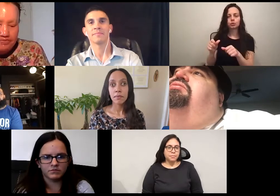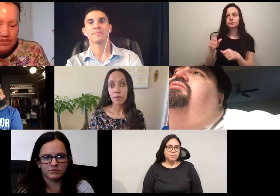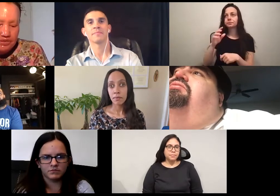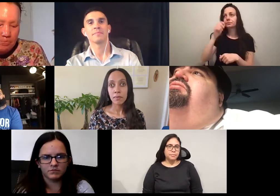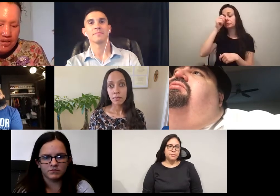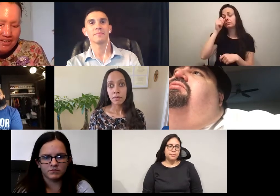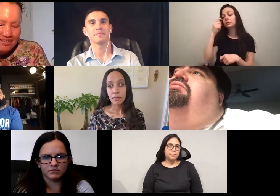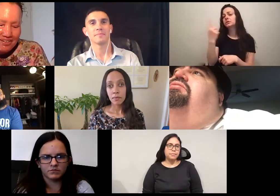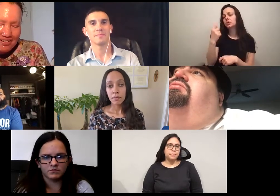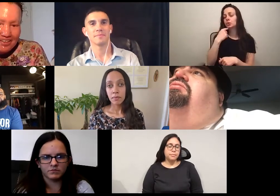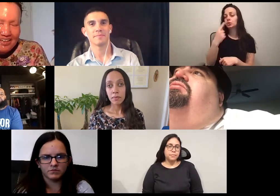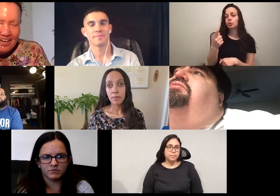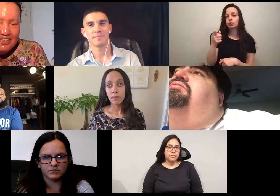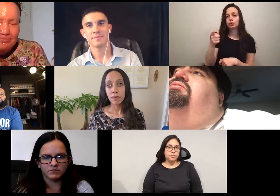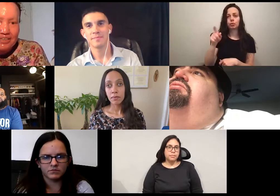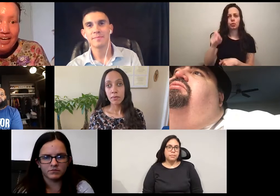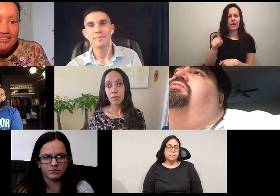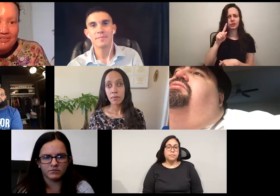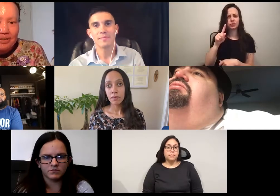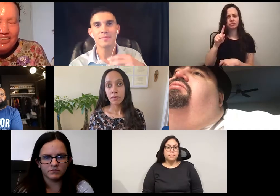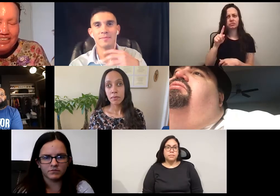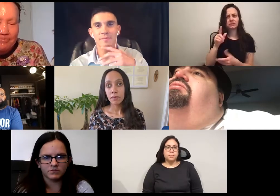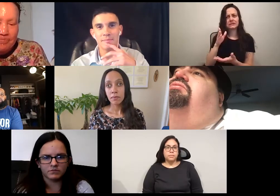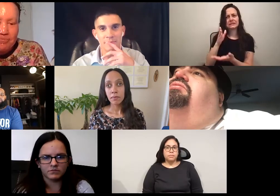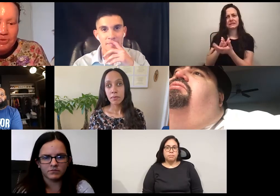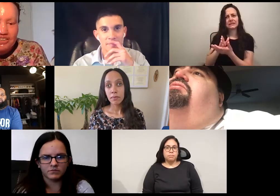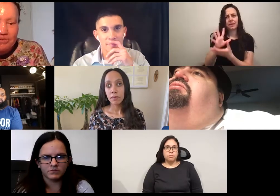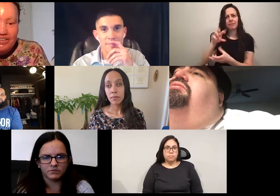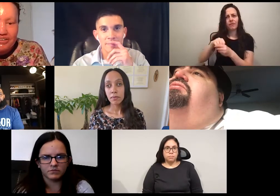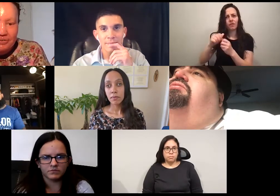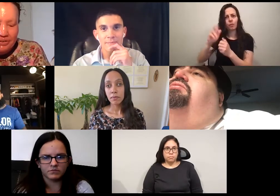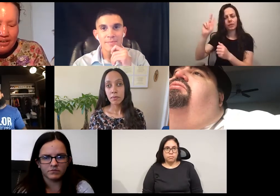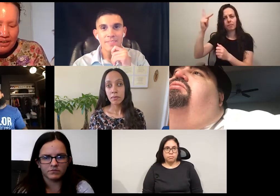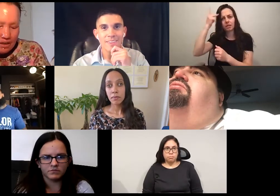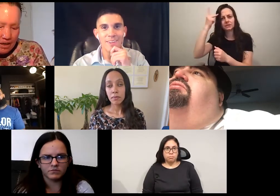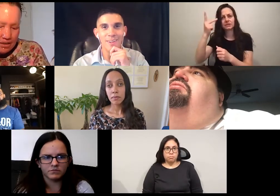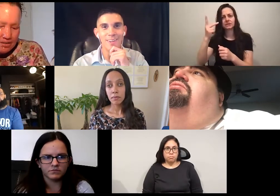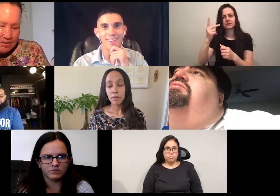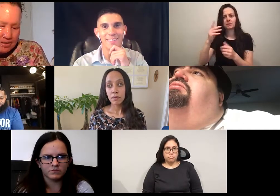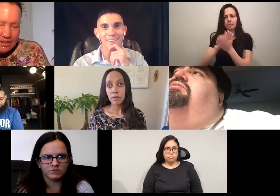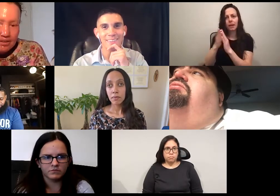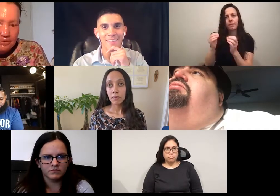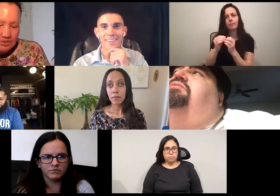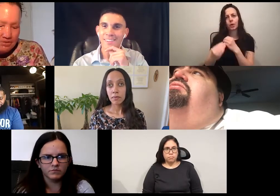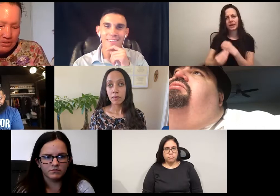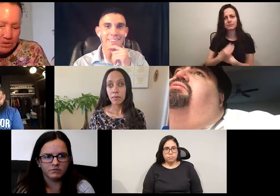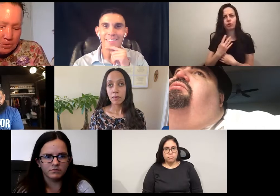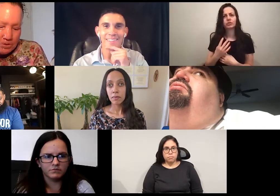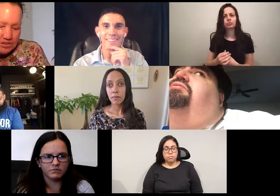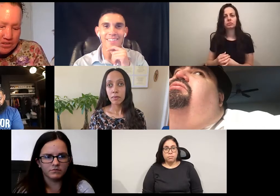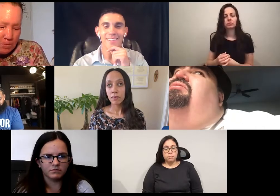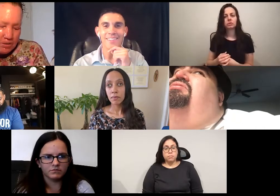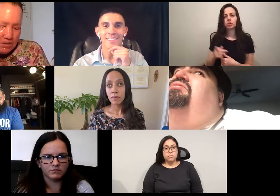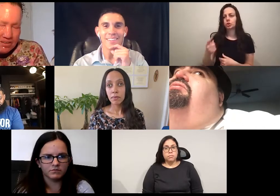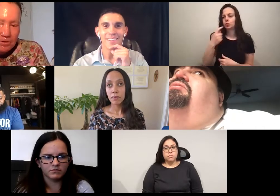that you have to stop being engaging in politics, but be more inspirational. And you said that you will